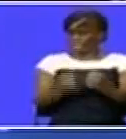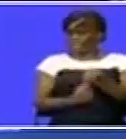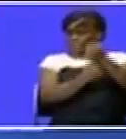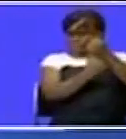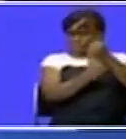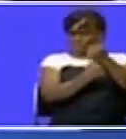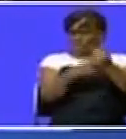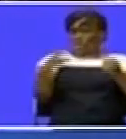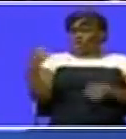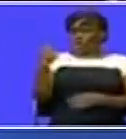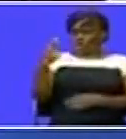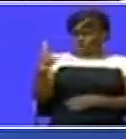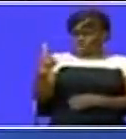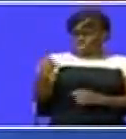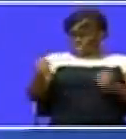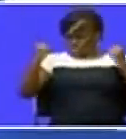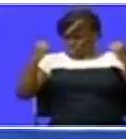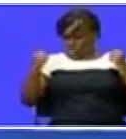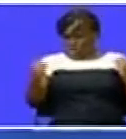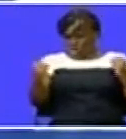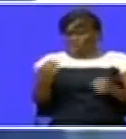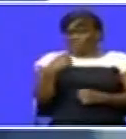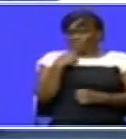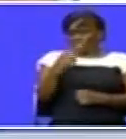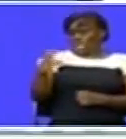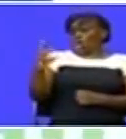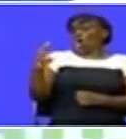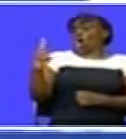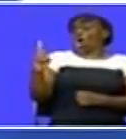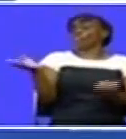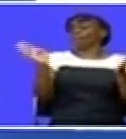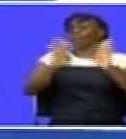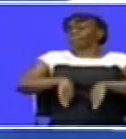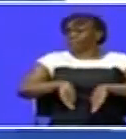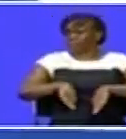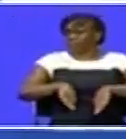CORD that binds them is very strong. Wamesema ati CORD itasambaratika.